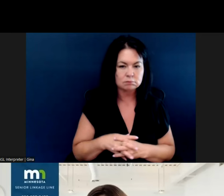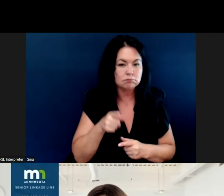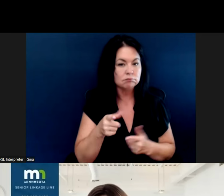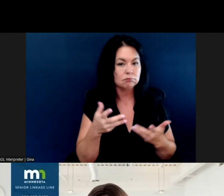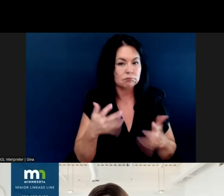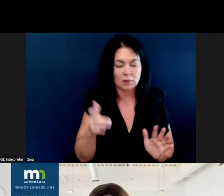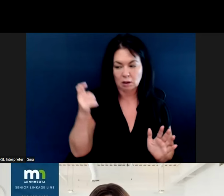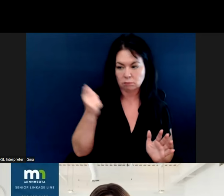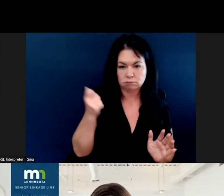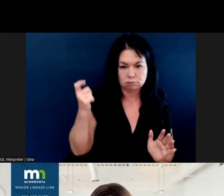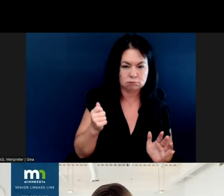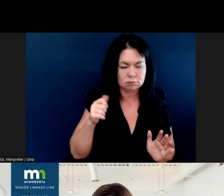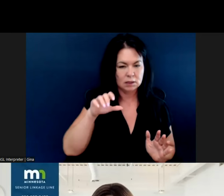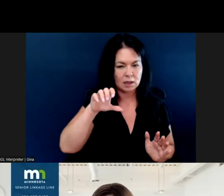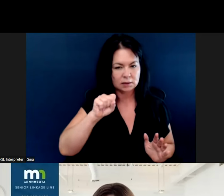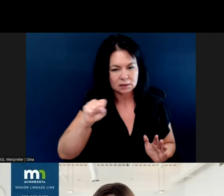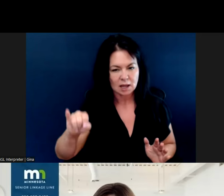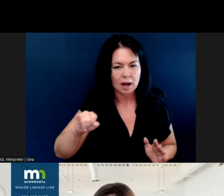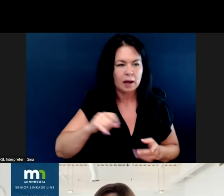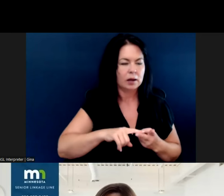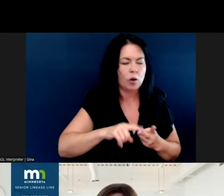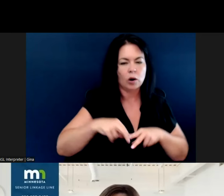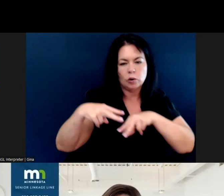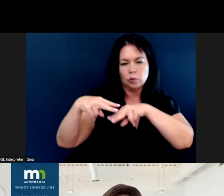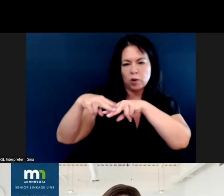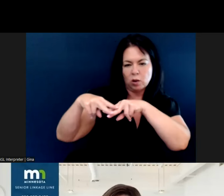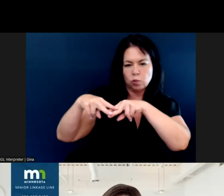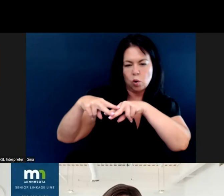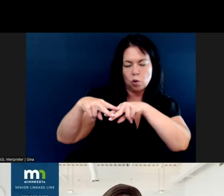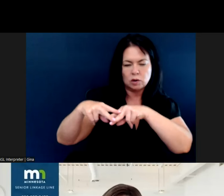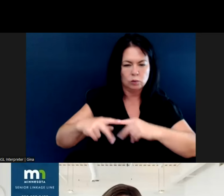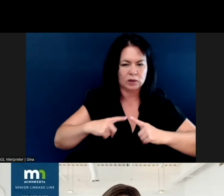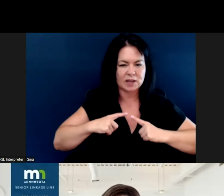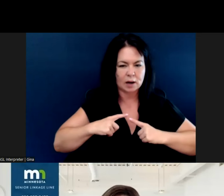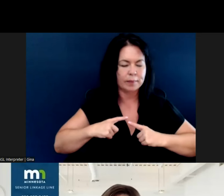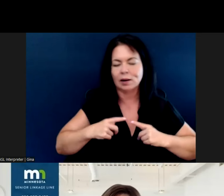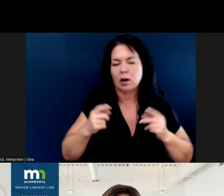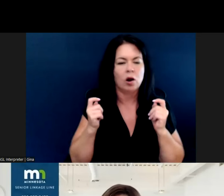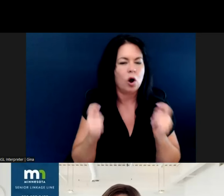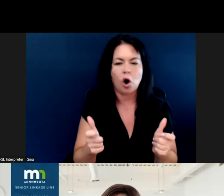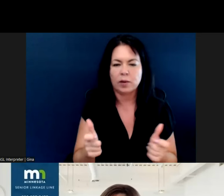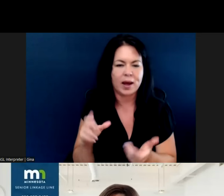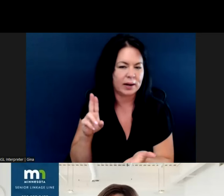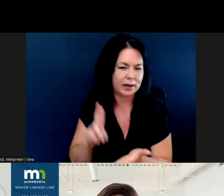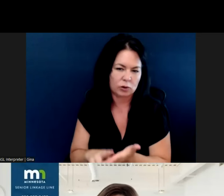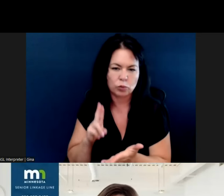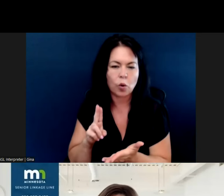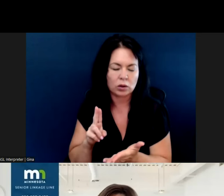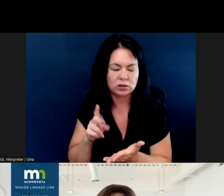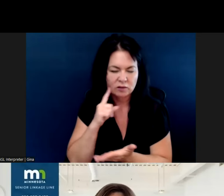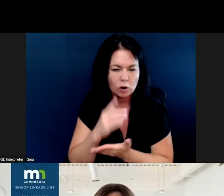Social Security benefits or railroad retirement benefits, you're automatically enrolled in Medicare Part A and